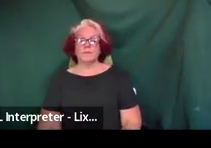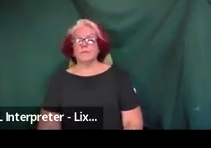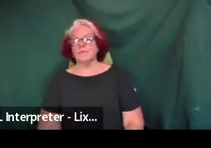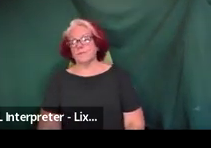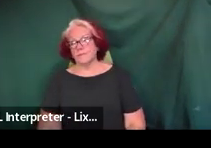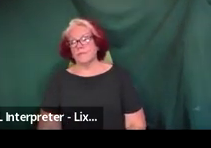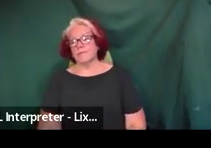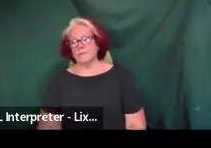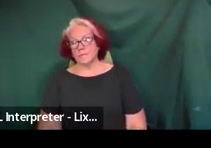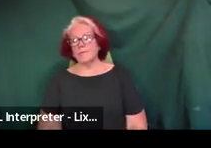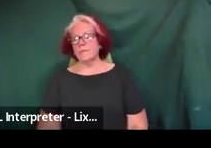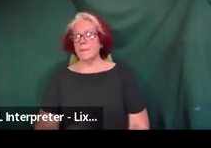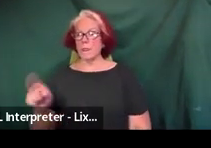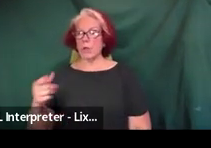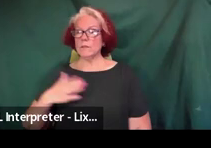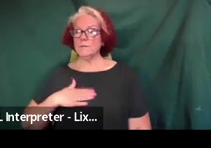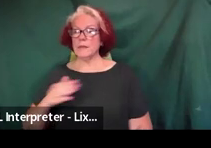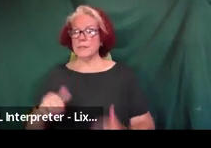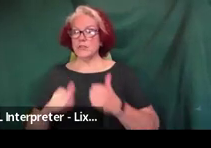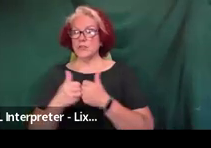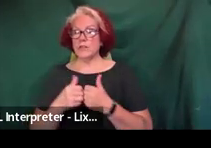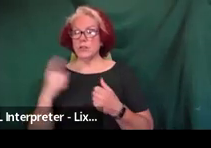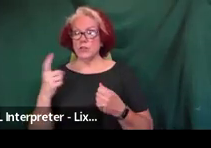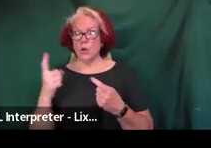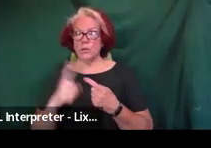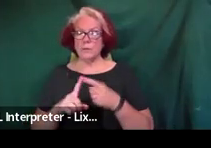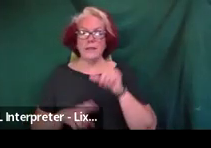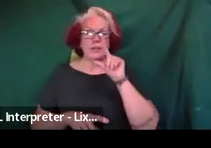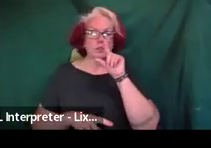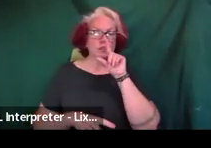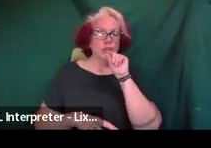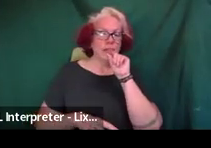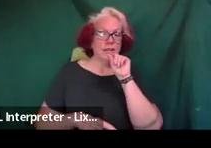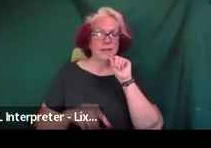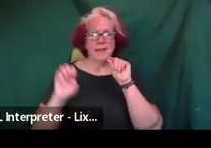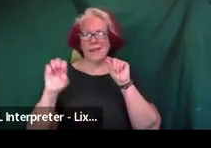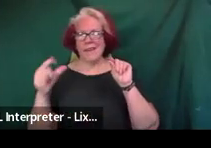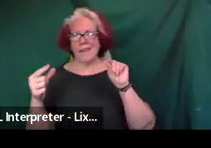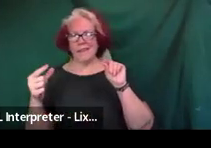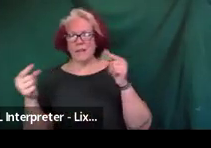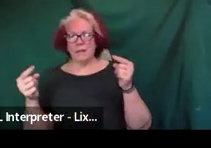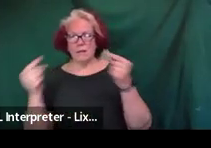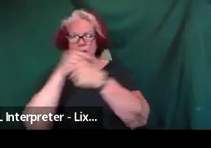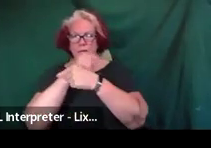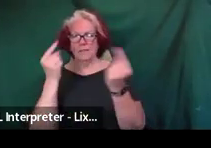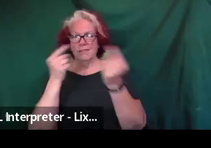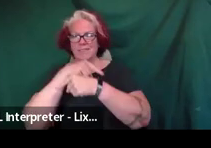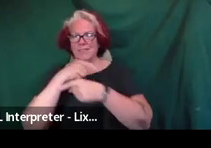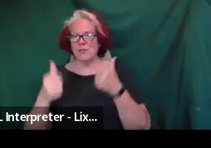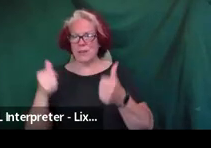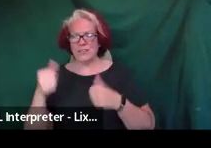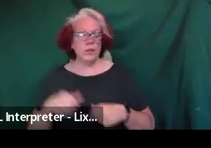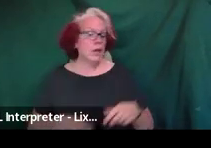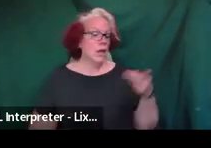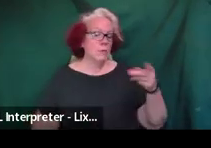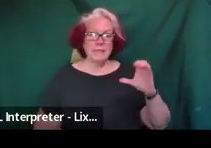One of my challenges with this has always been chicken and egg, right? We don't have the position control